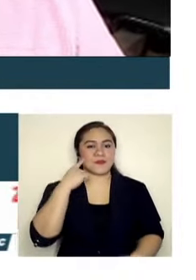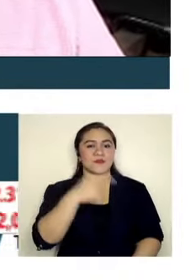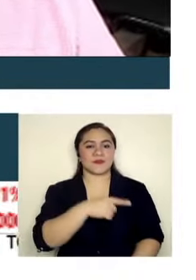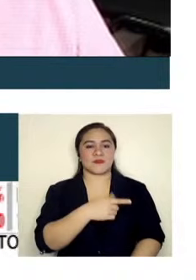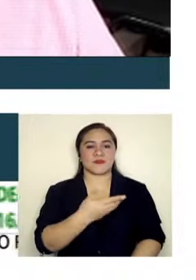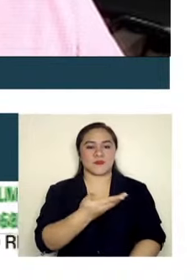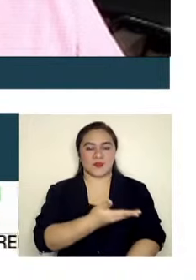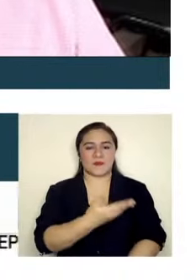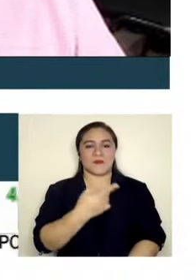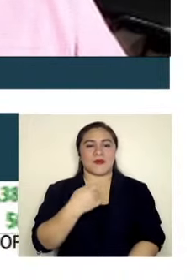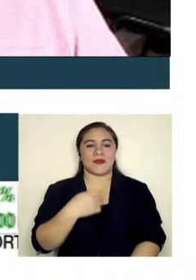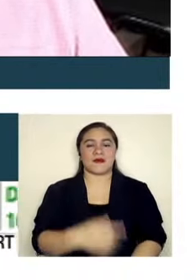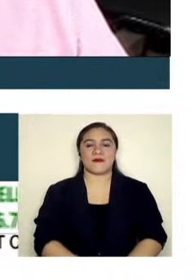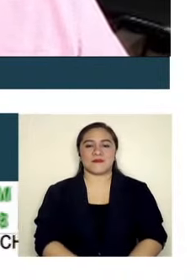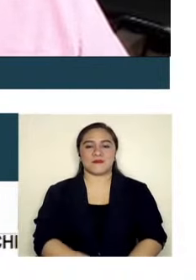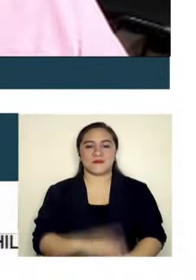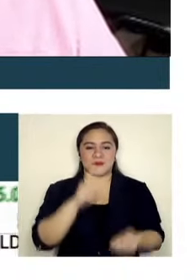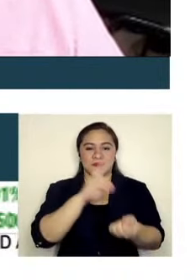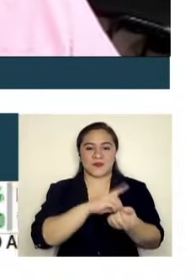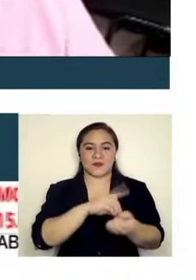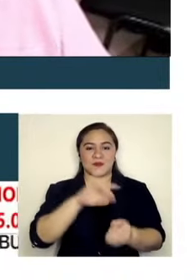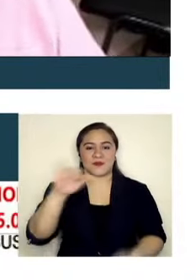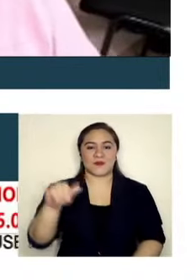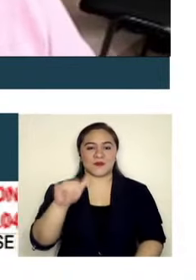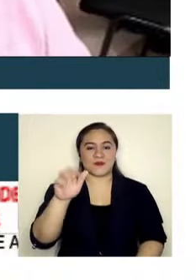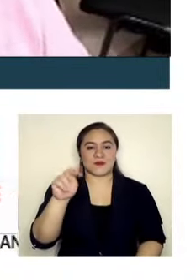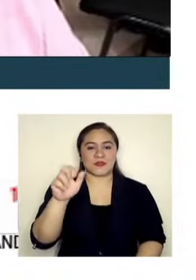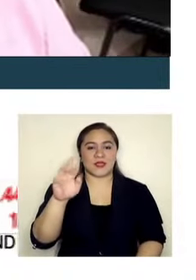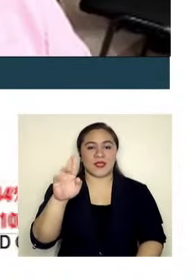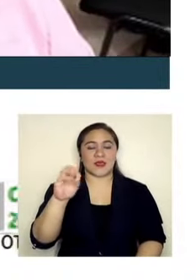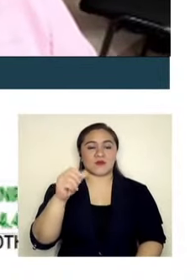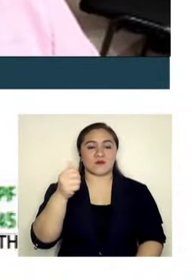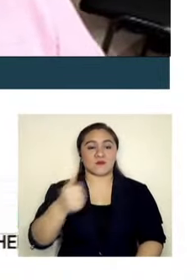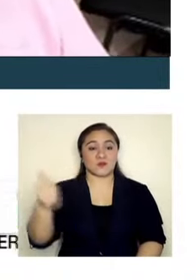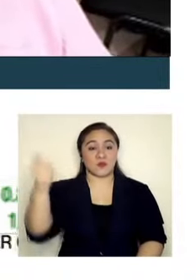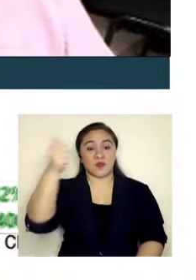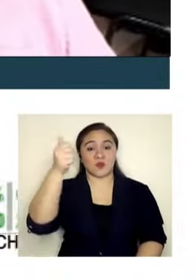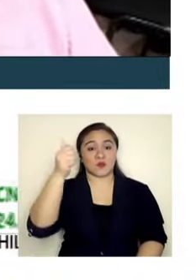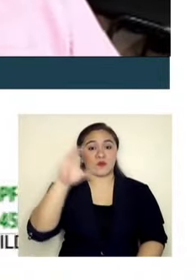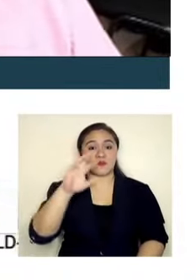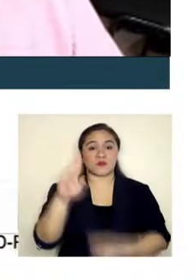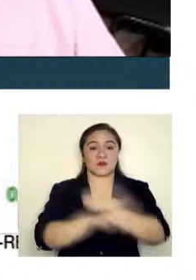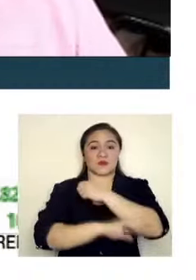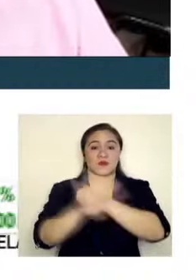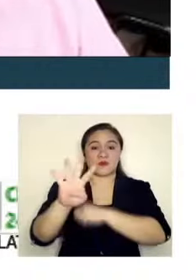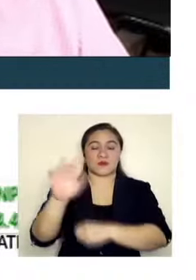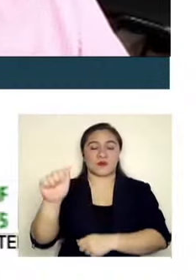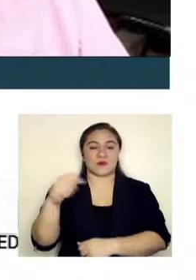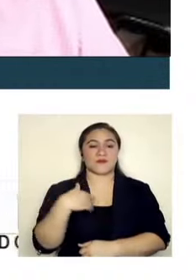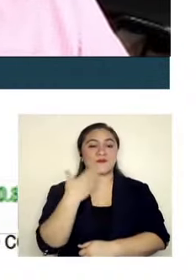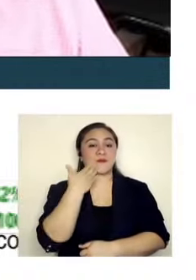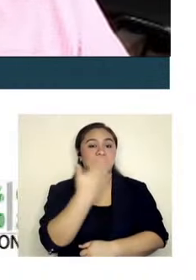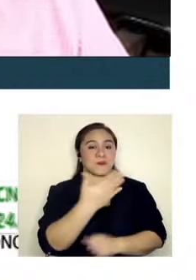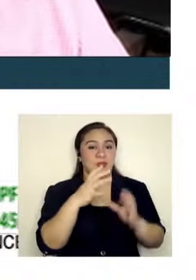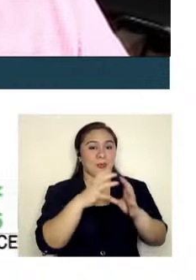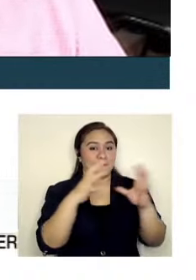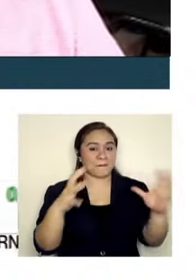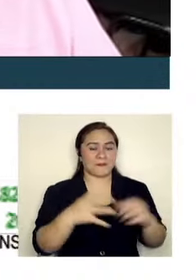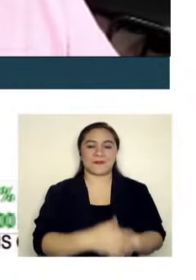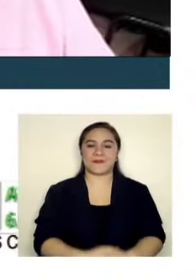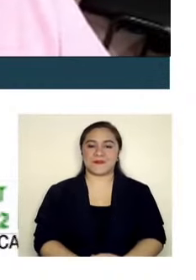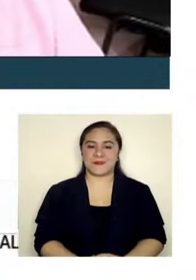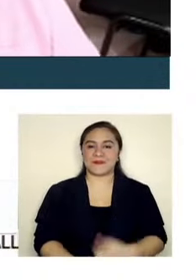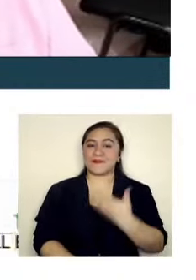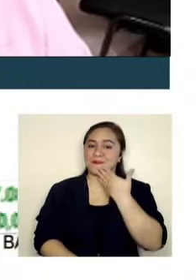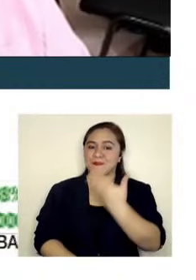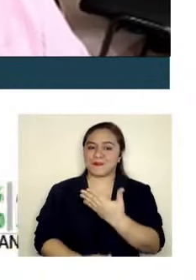for you. Dr. Eduardo Hanayro, Regional Director of the DOH Calabarzon, thank you so much for joining us this afternoon. Yeah. Thanks